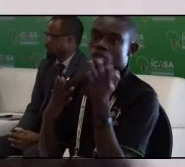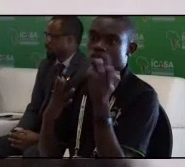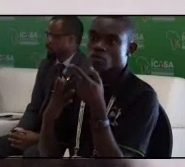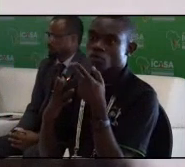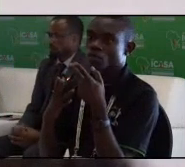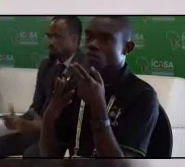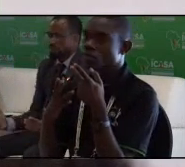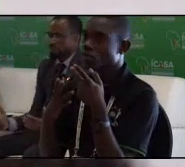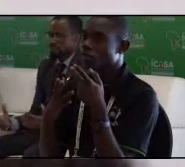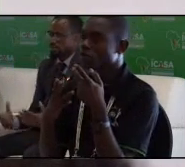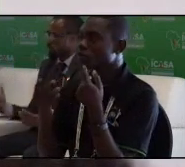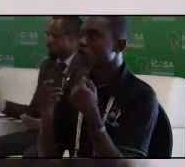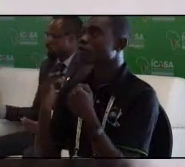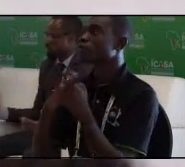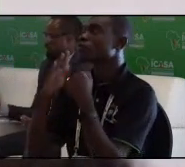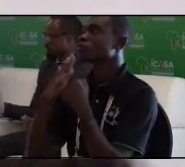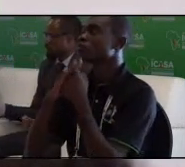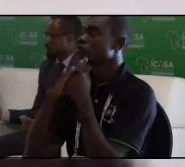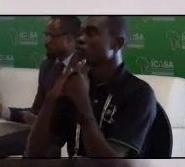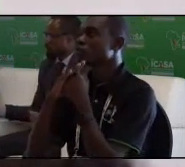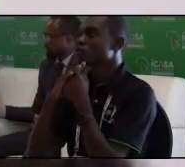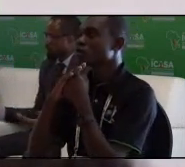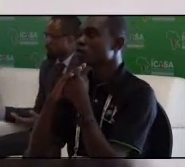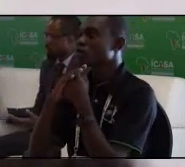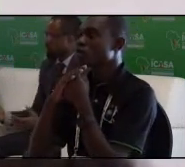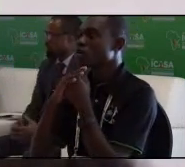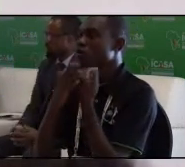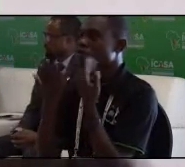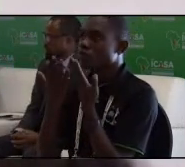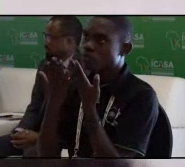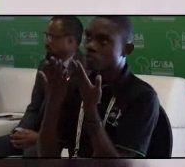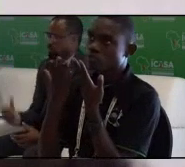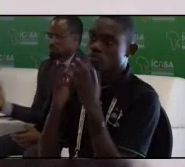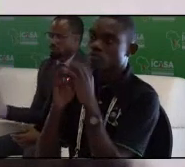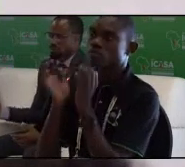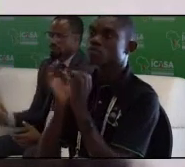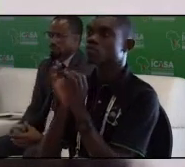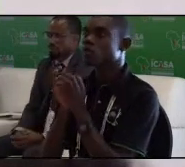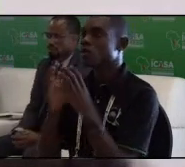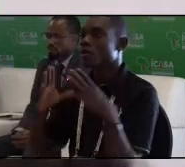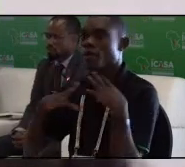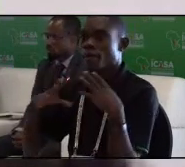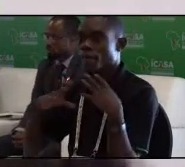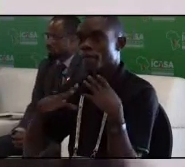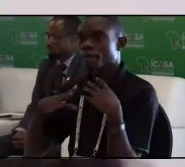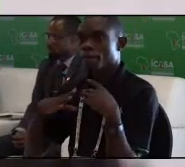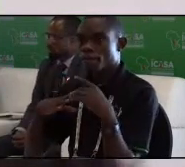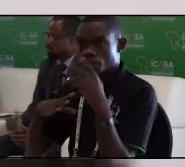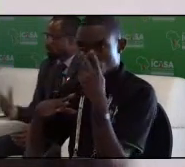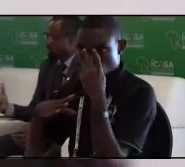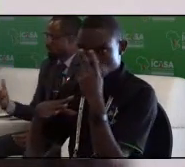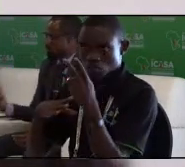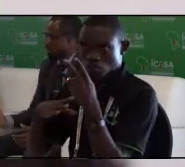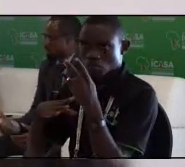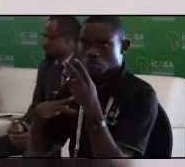same policies that we supported the oral-based testing we leverage upon for the blood-based testing. So really important that we ensure